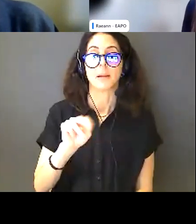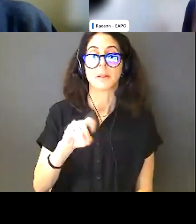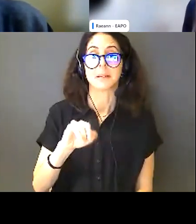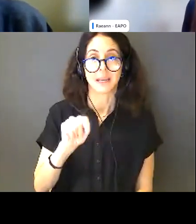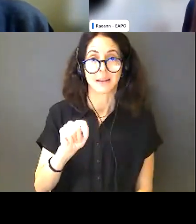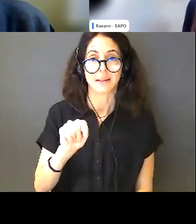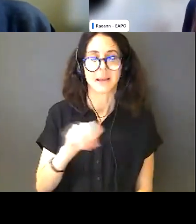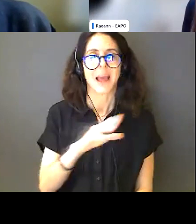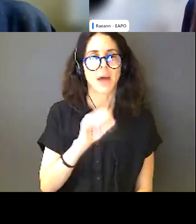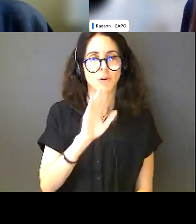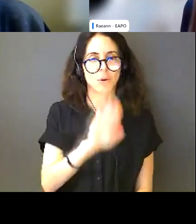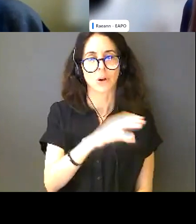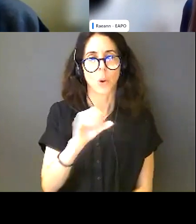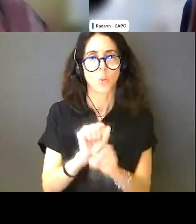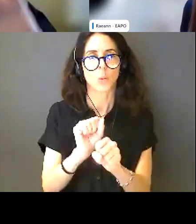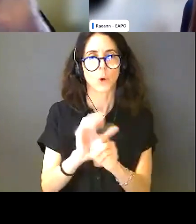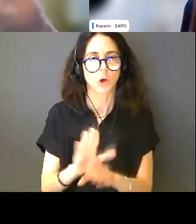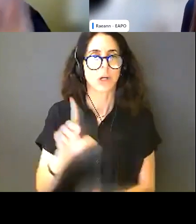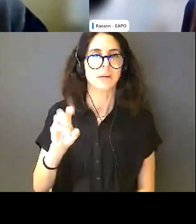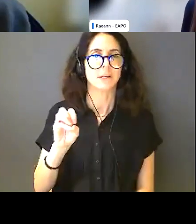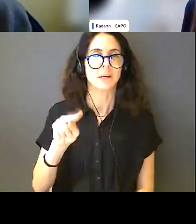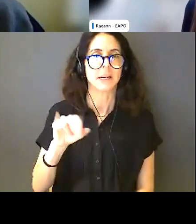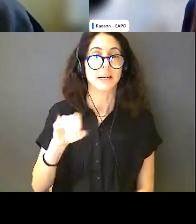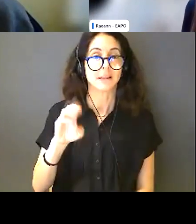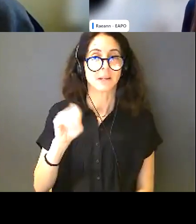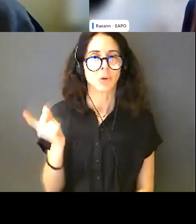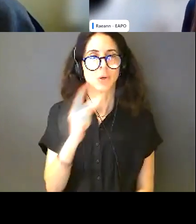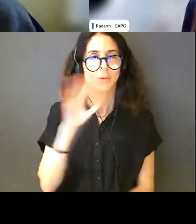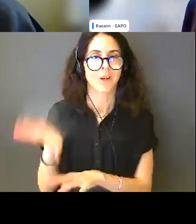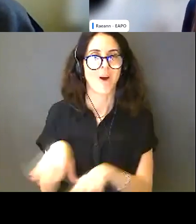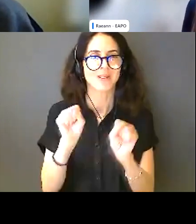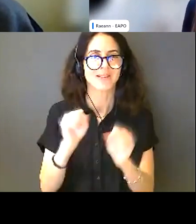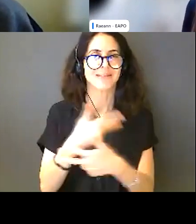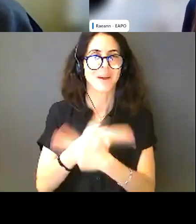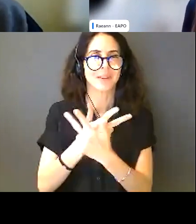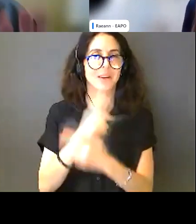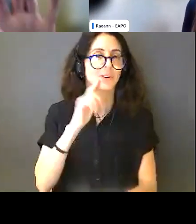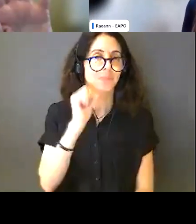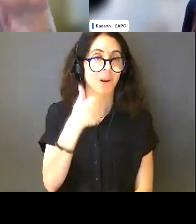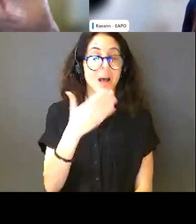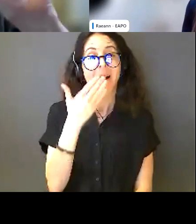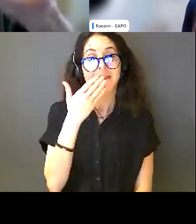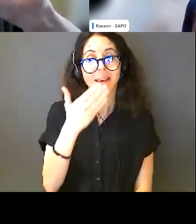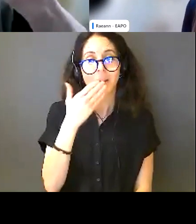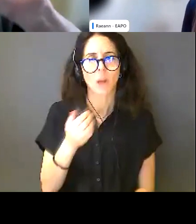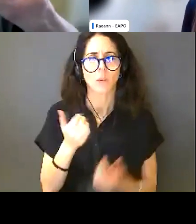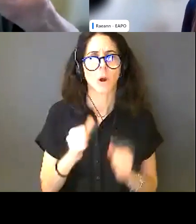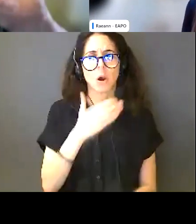as her colleague, Denise Lemure, who will host that webinar for tomorrow. So thank you all, and we will do our best to get